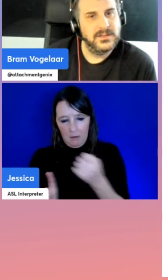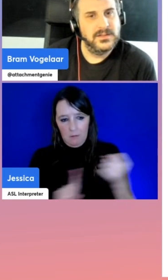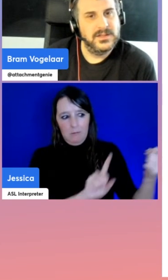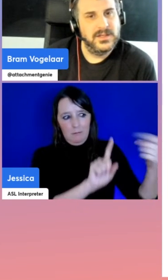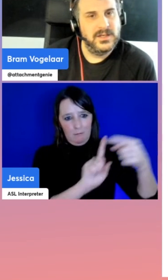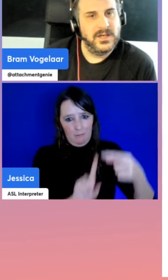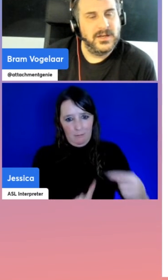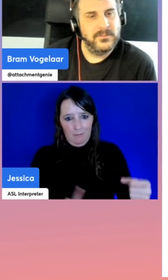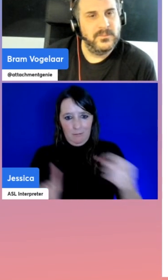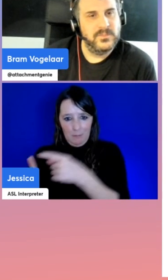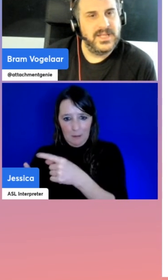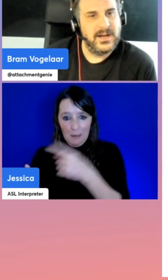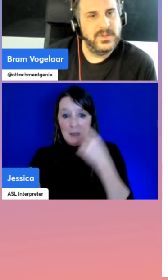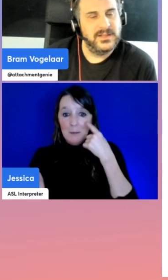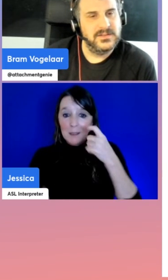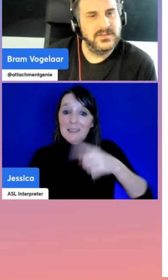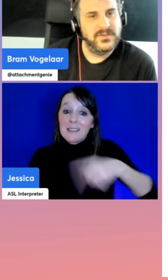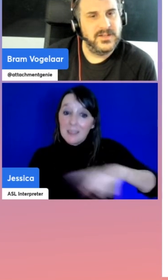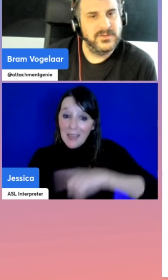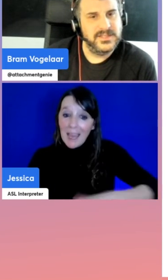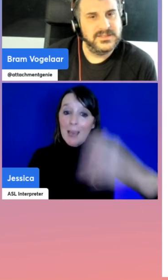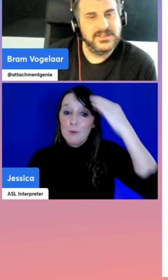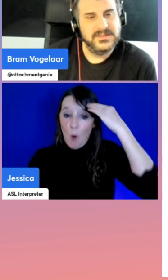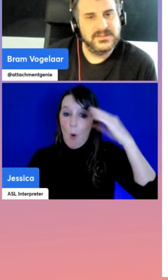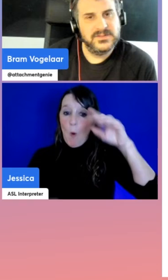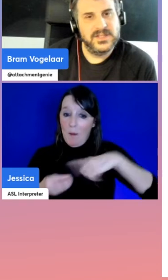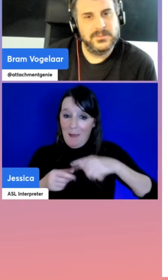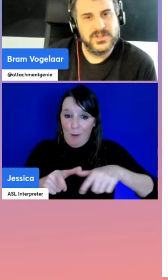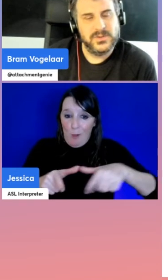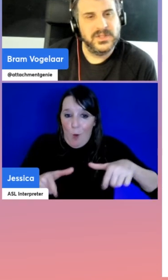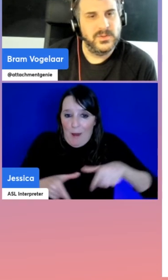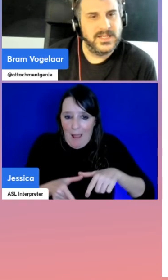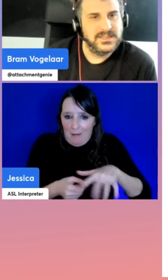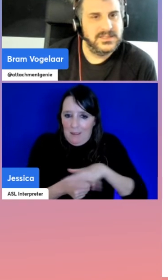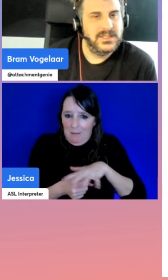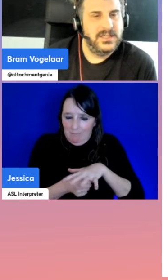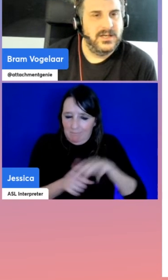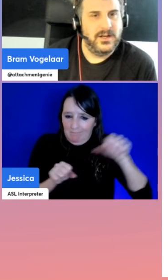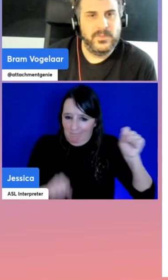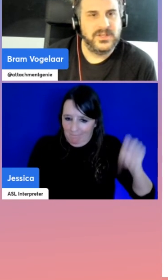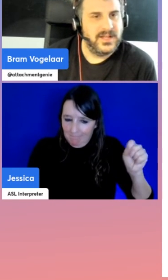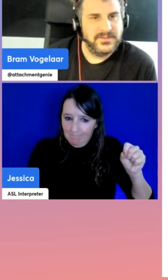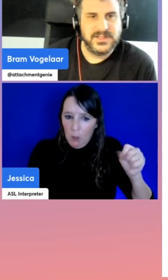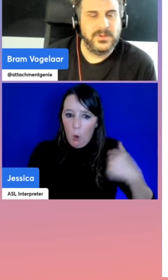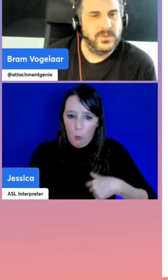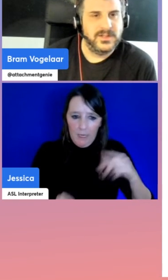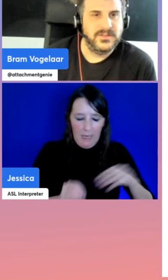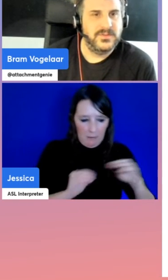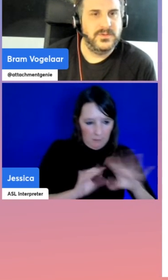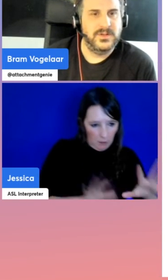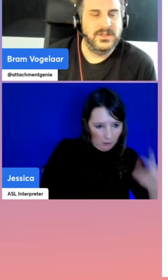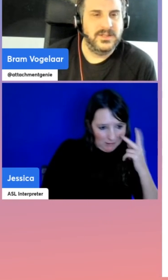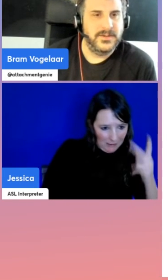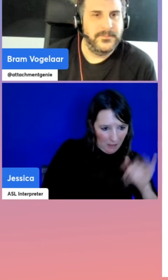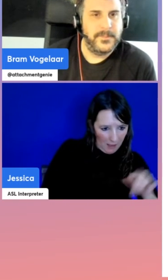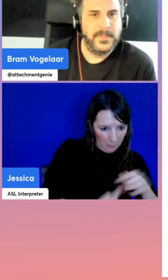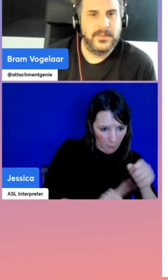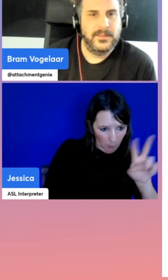locality, there we can define region. And this I'm showing US, but you'll have similar ones